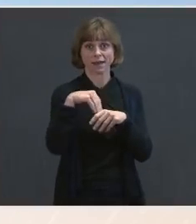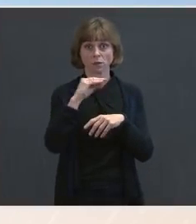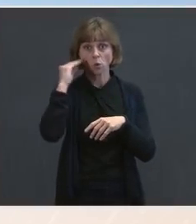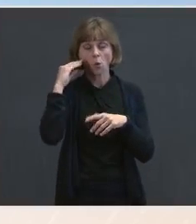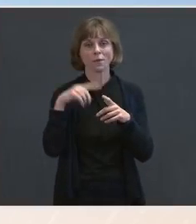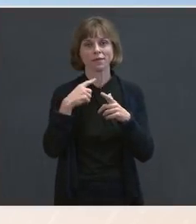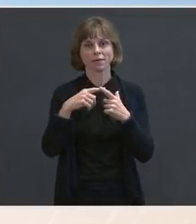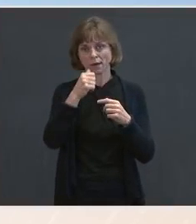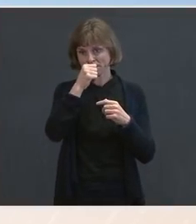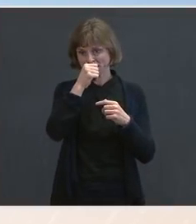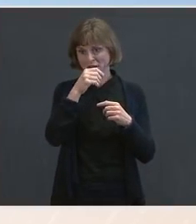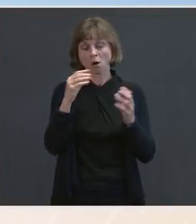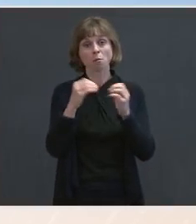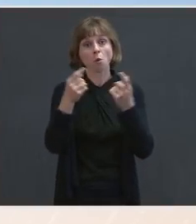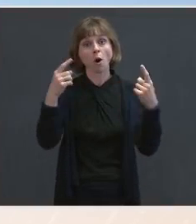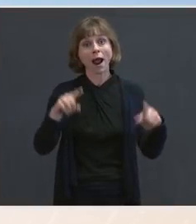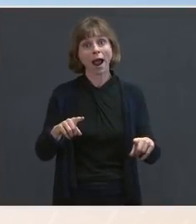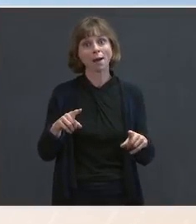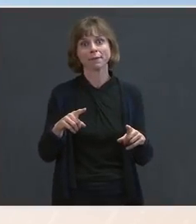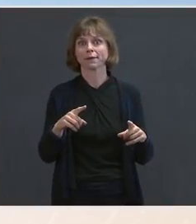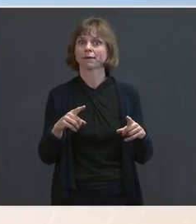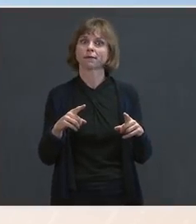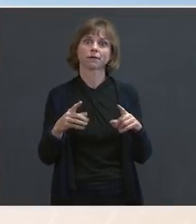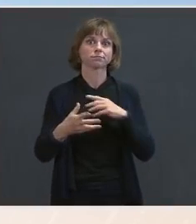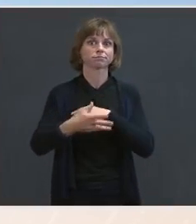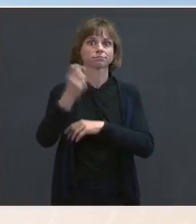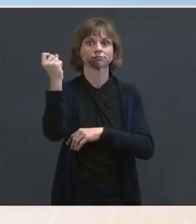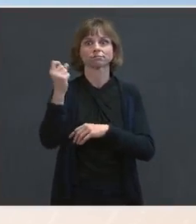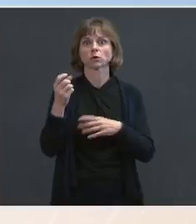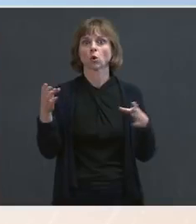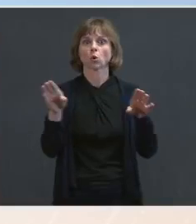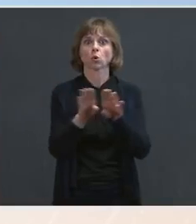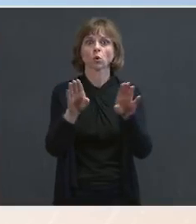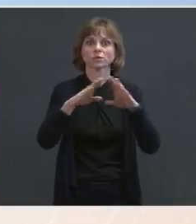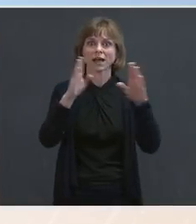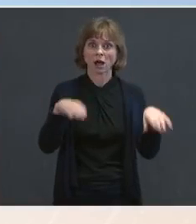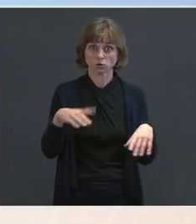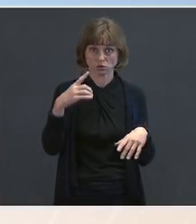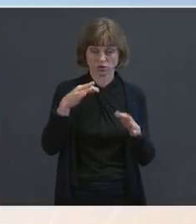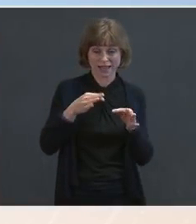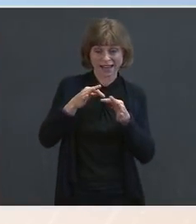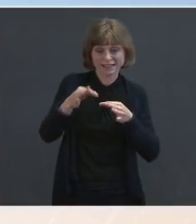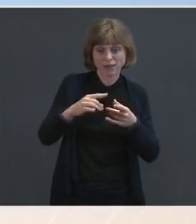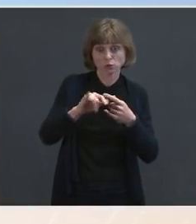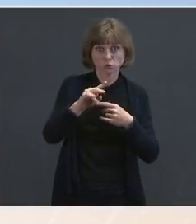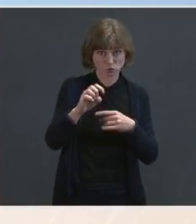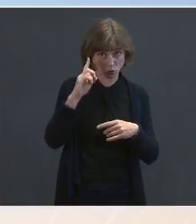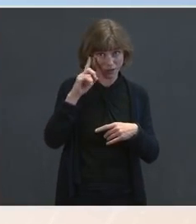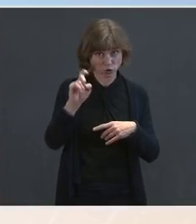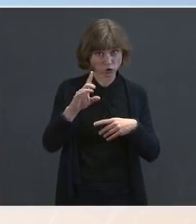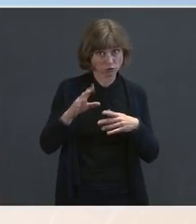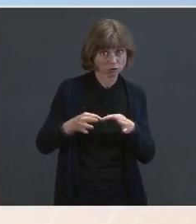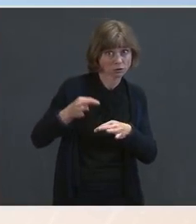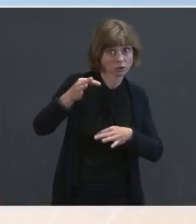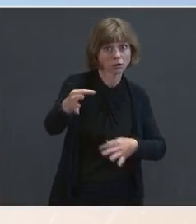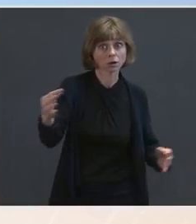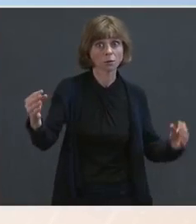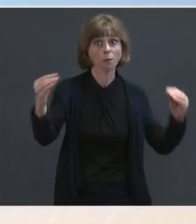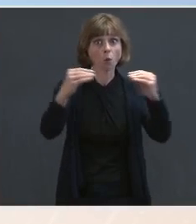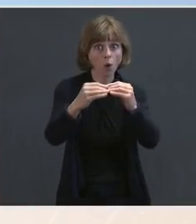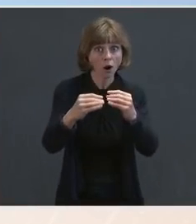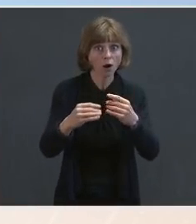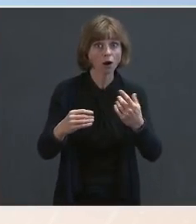and foreclosures, of course, was extended through June. Yes. Do you think it should be extended further? Well, we'll take a look at that, and we're taking a look at a lot